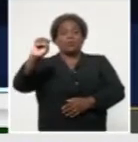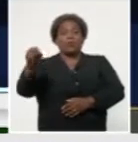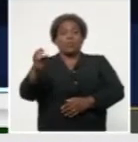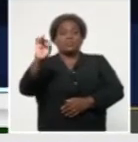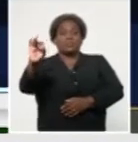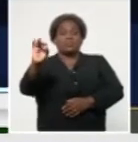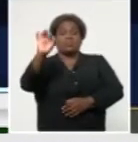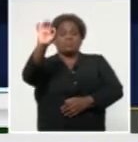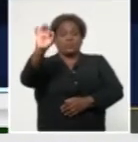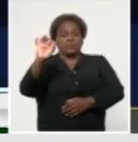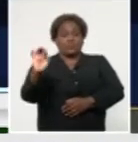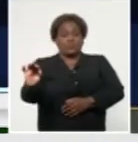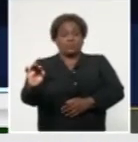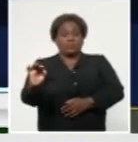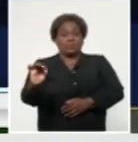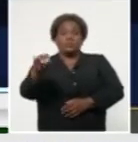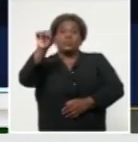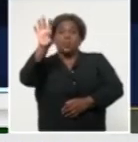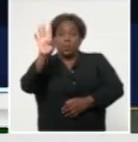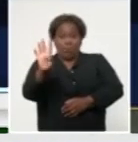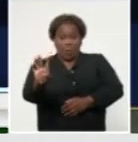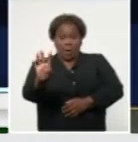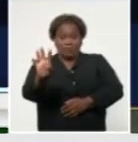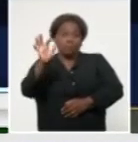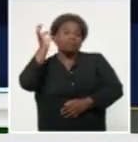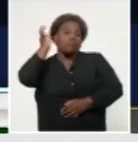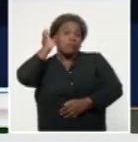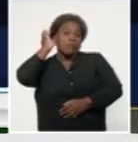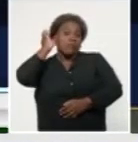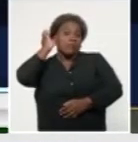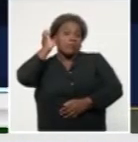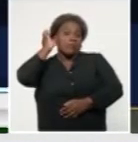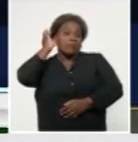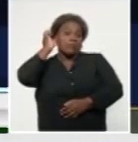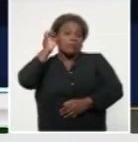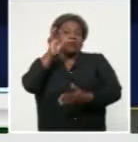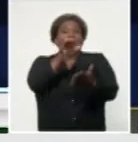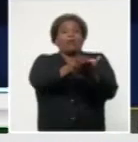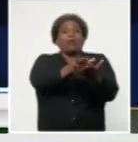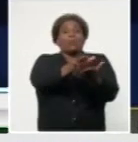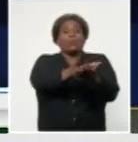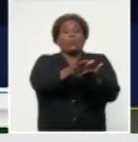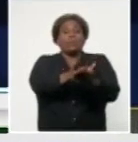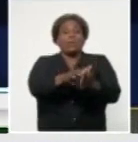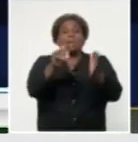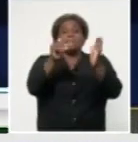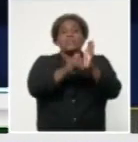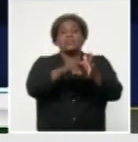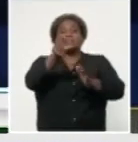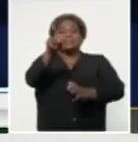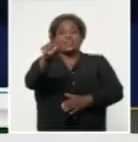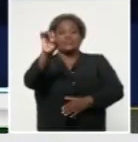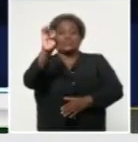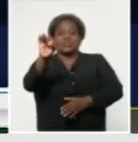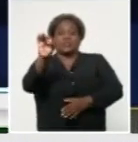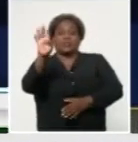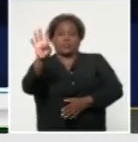of 1,206 male cases, 50.7%, and 4 are female with